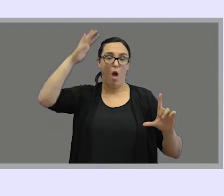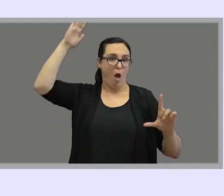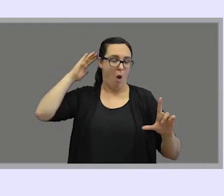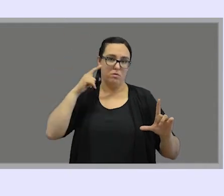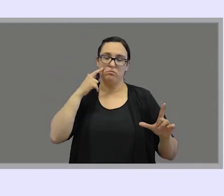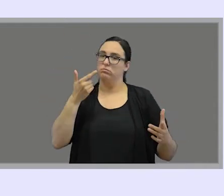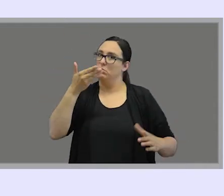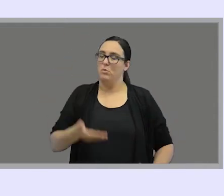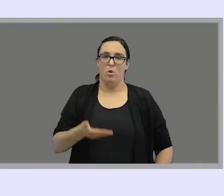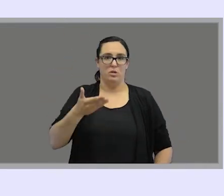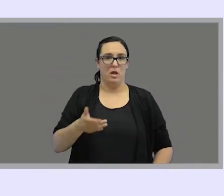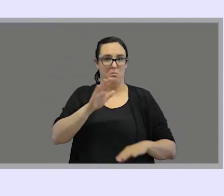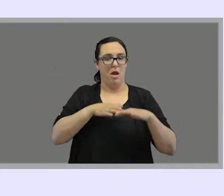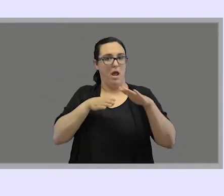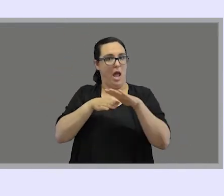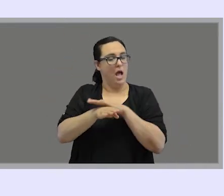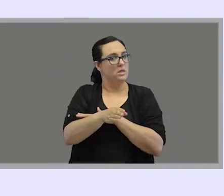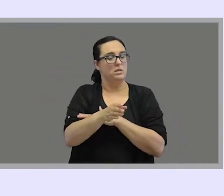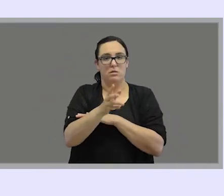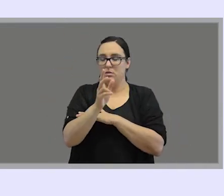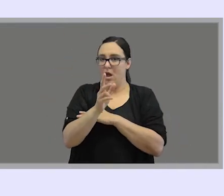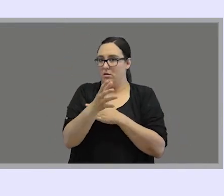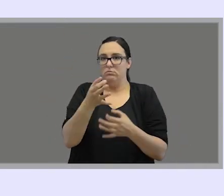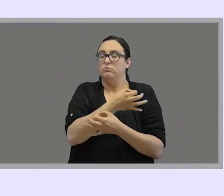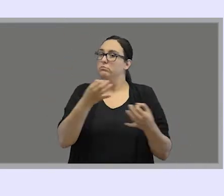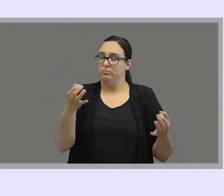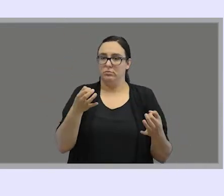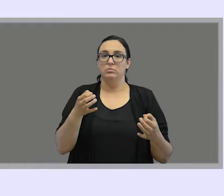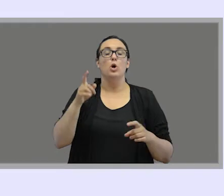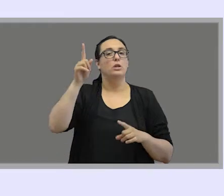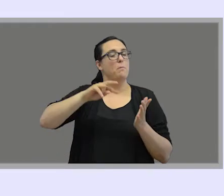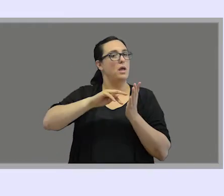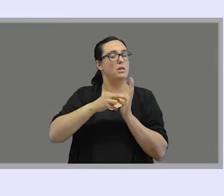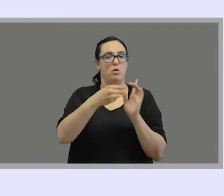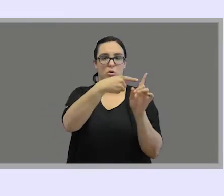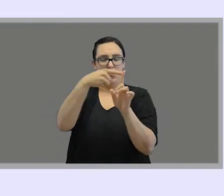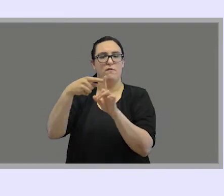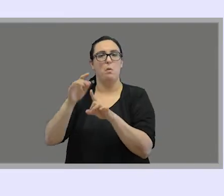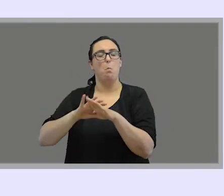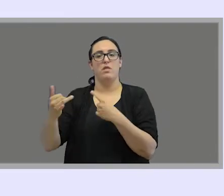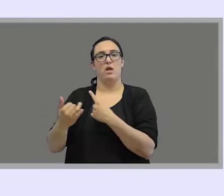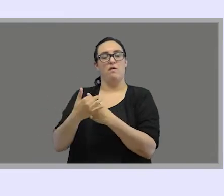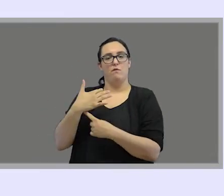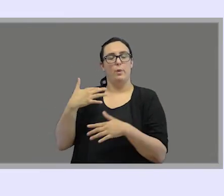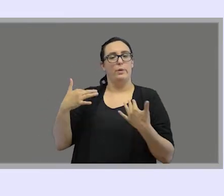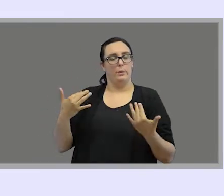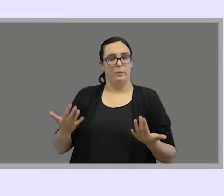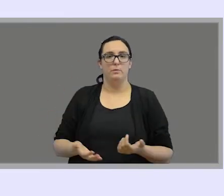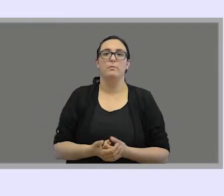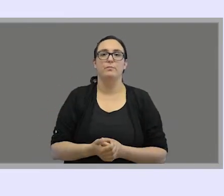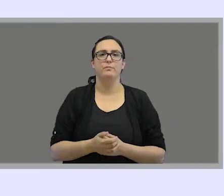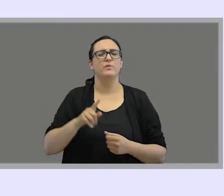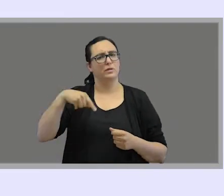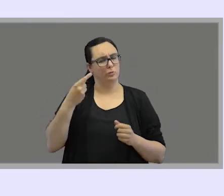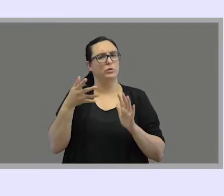of utmost importance to grant accessibility. But there are other technical aspects that are important too, and